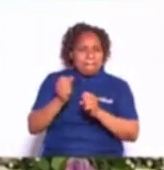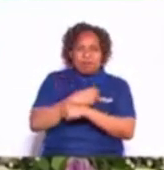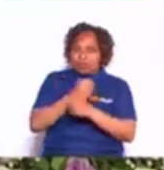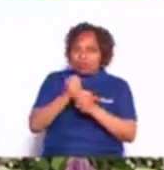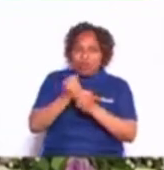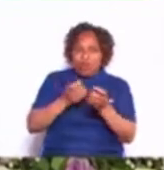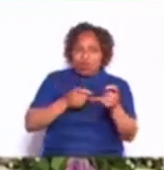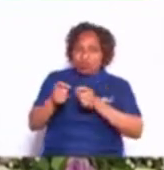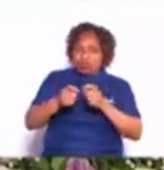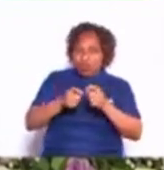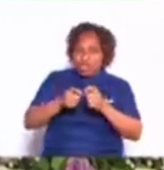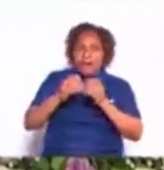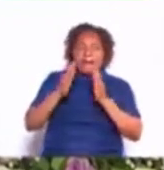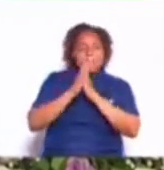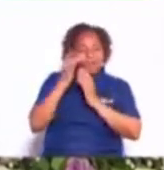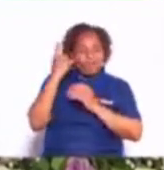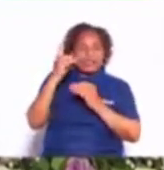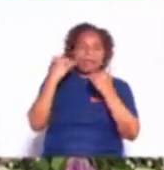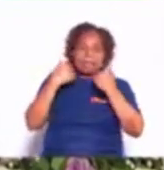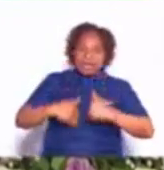I'm praying for the person tonight.